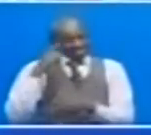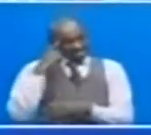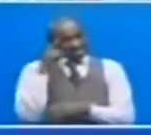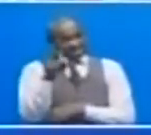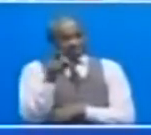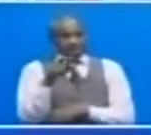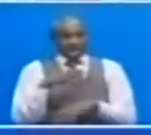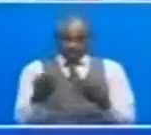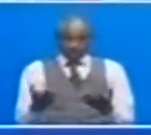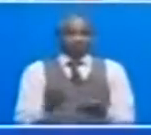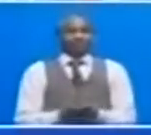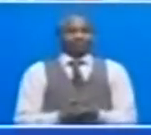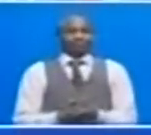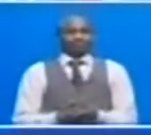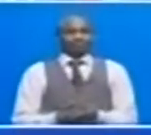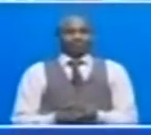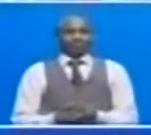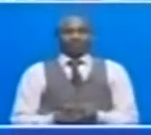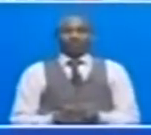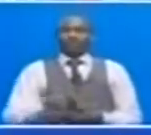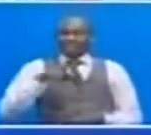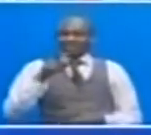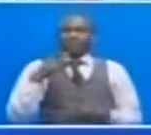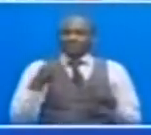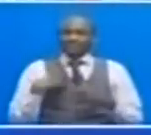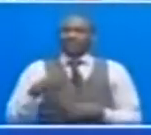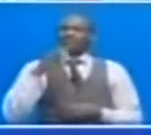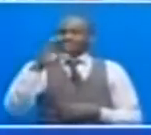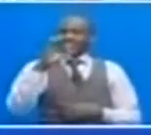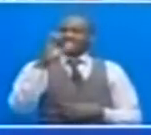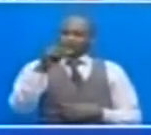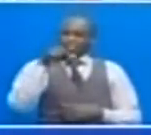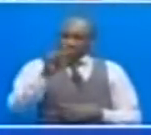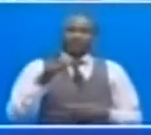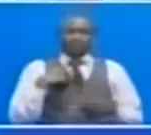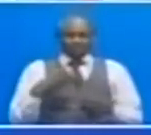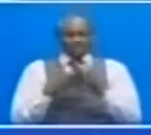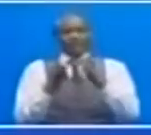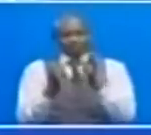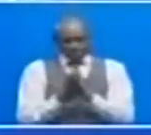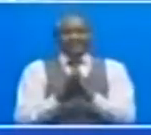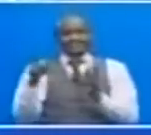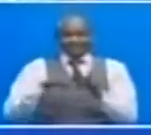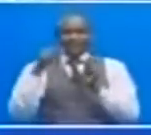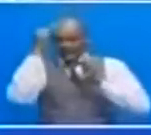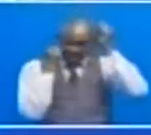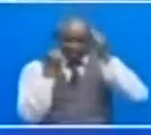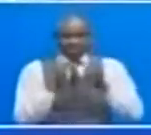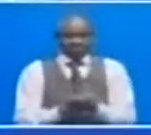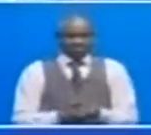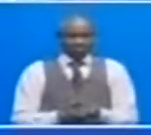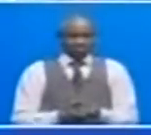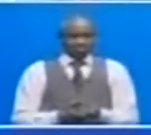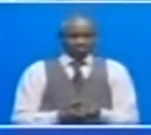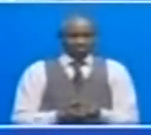it the right way. Interesting. You've been touted as a CEO who leads with military precision. Looking